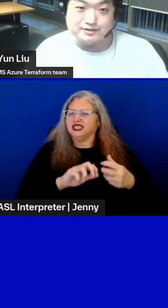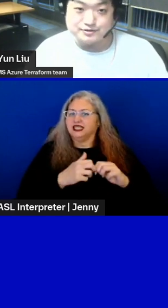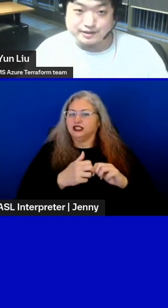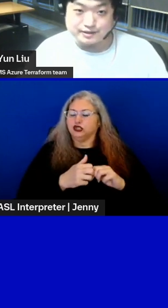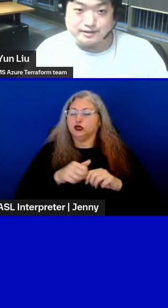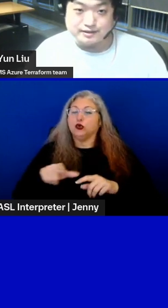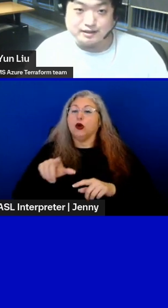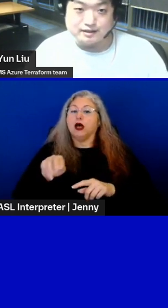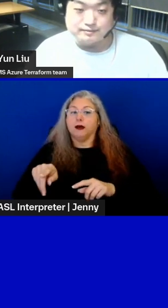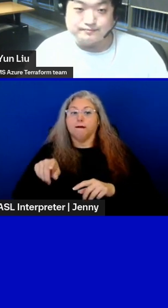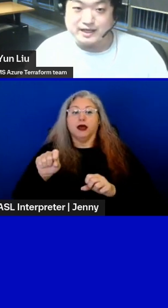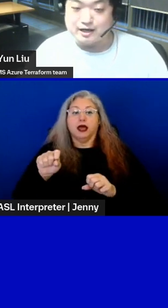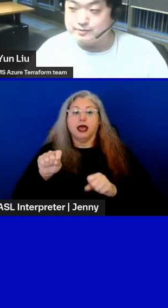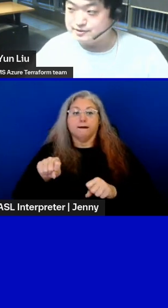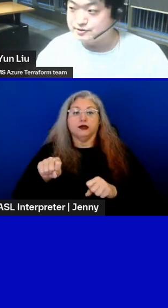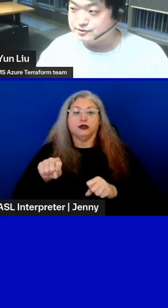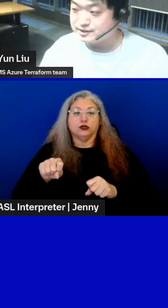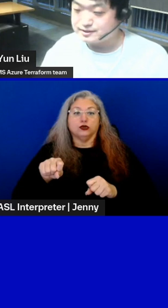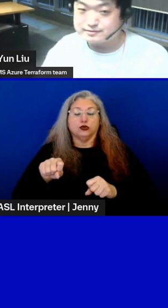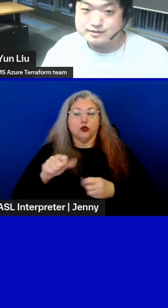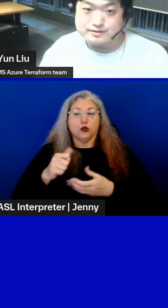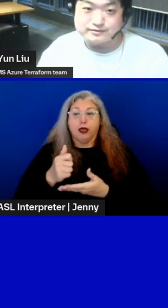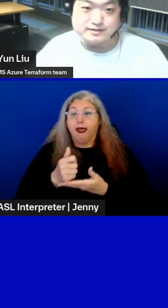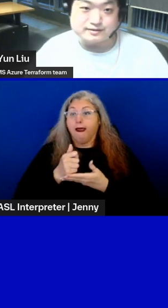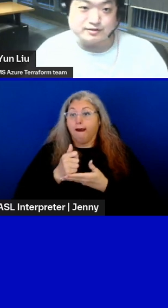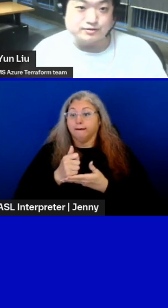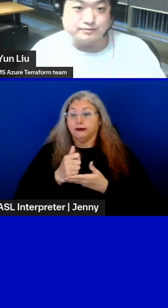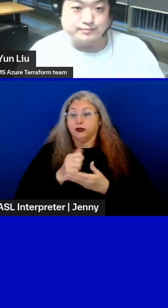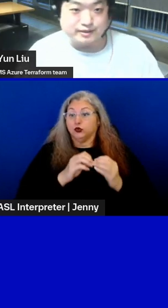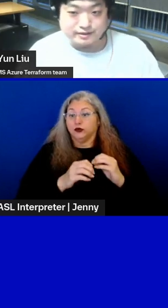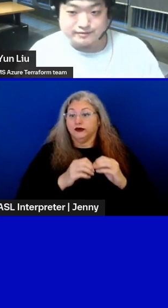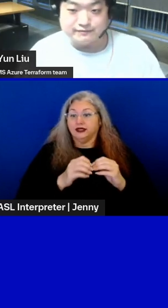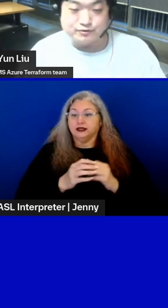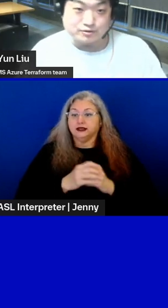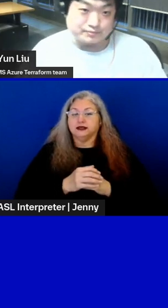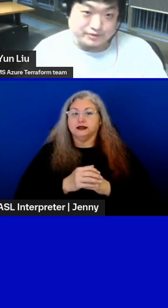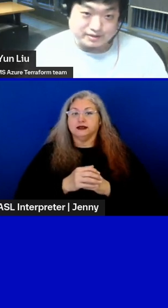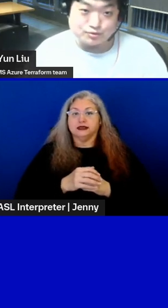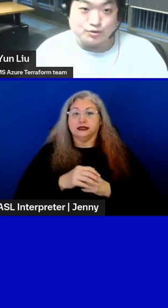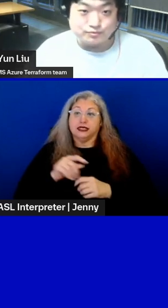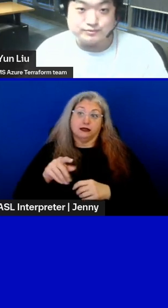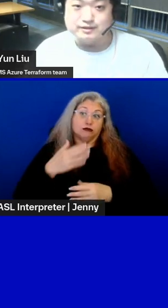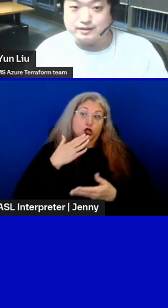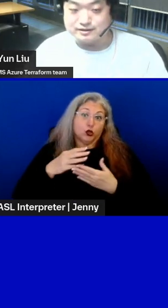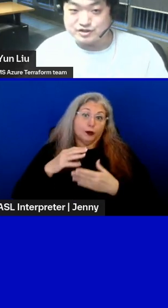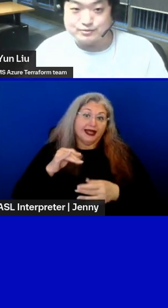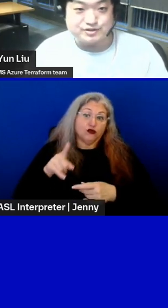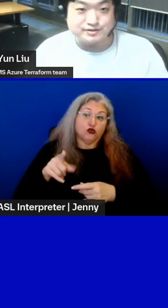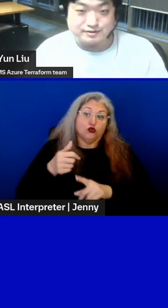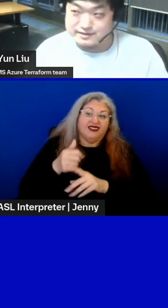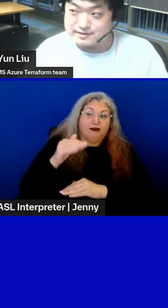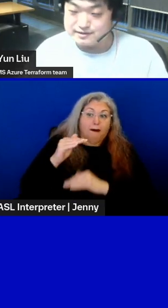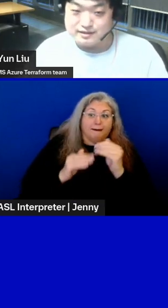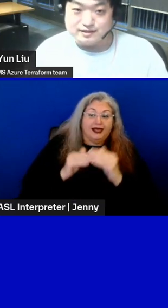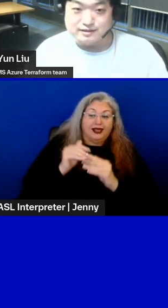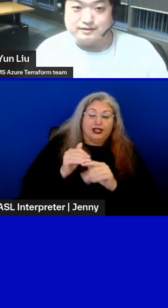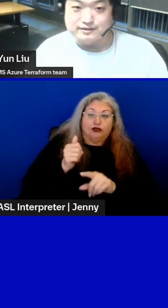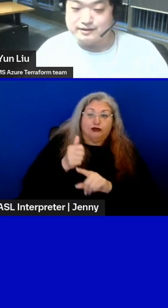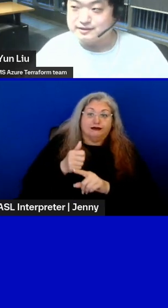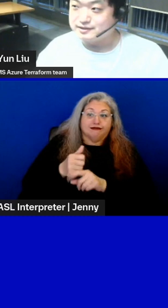can actually help us to do this. So this also be good if you are building your own generation